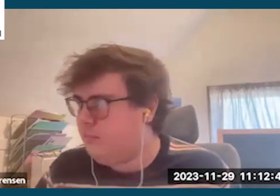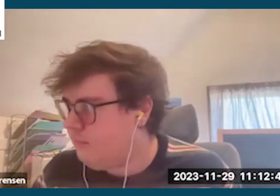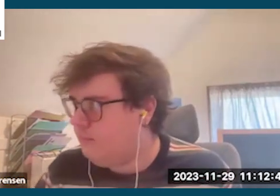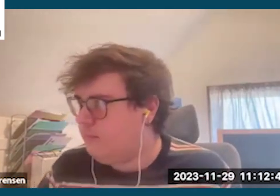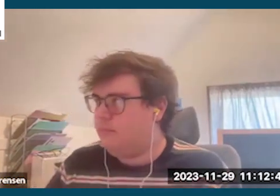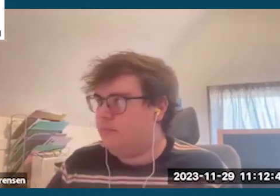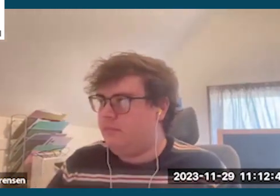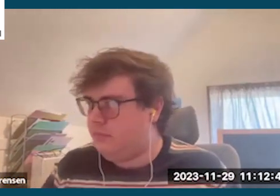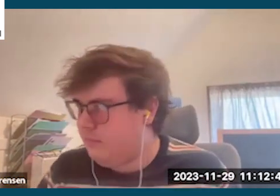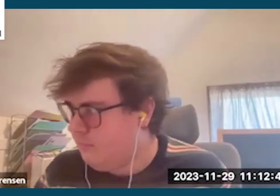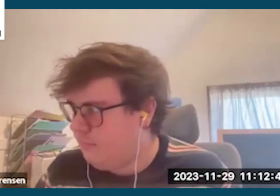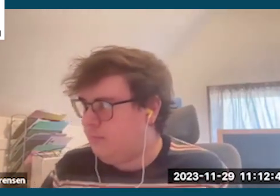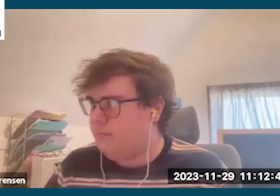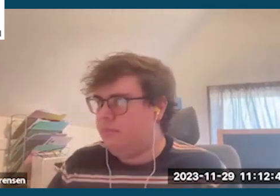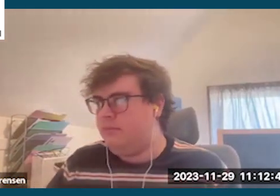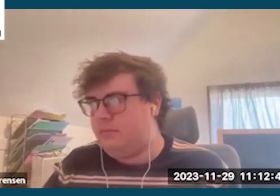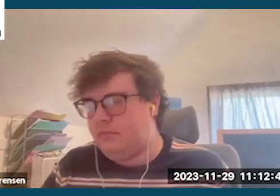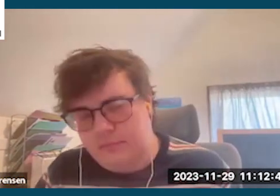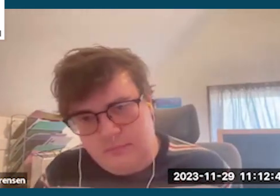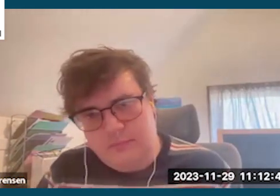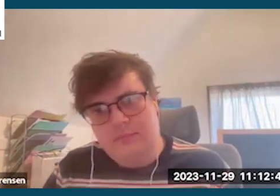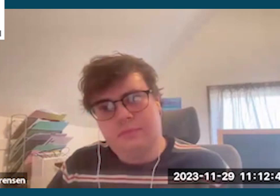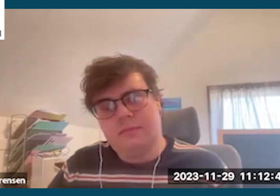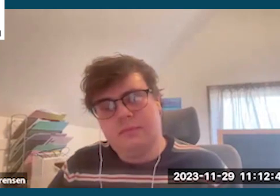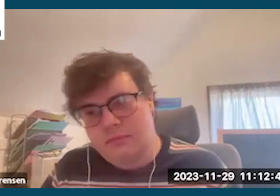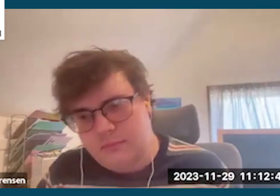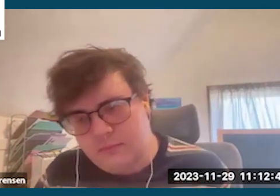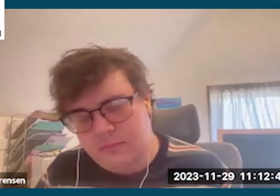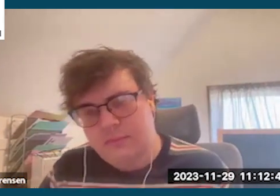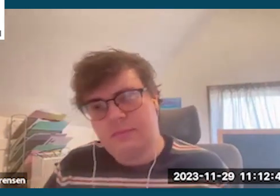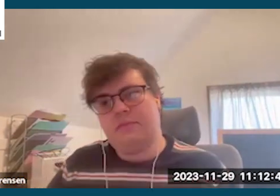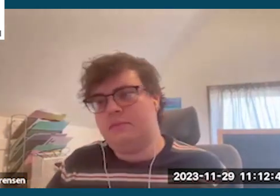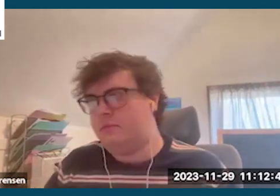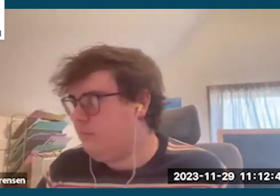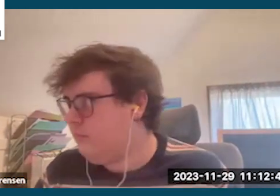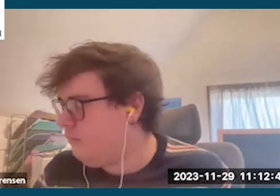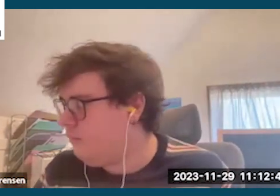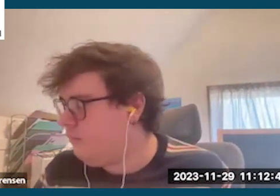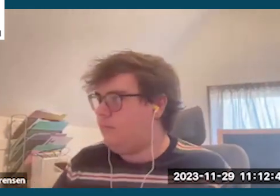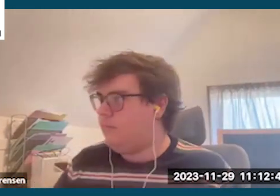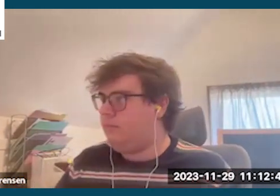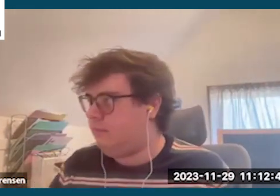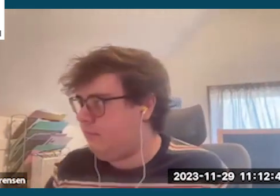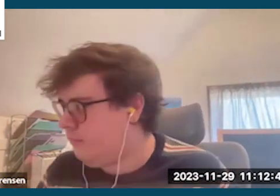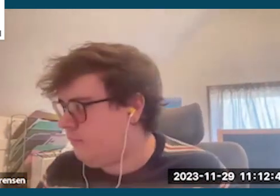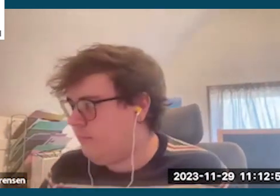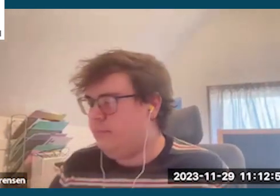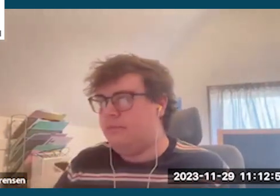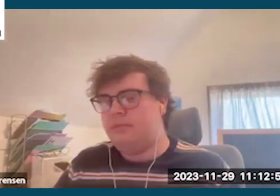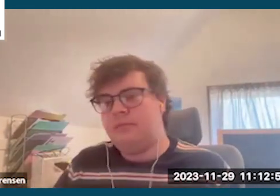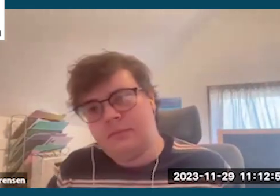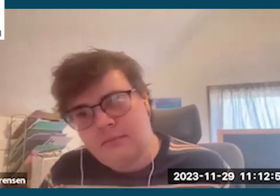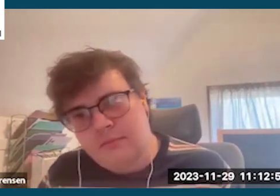essential. When it comes to people who don't currently have a way to communicate through words, watch how the